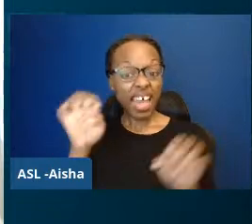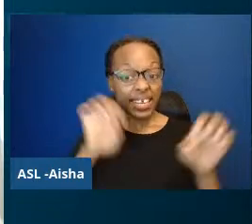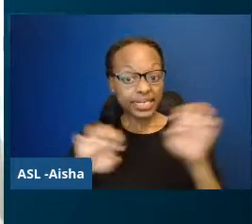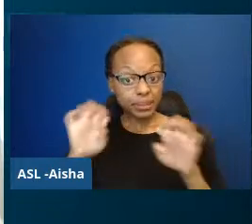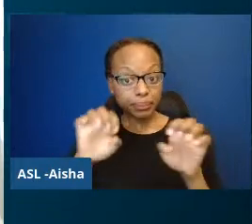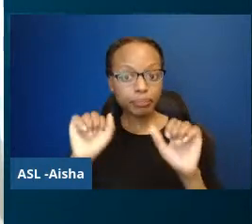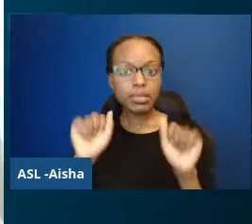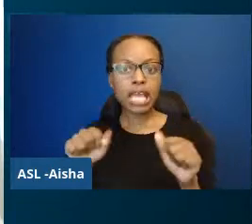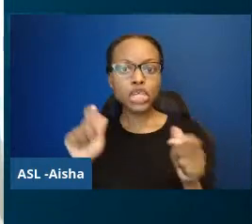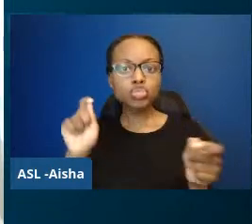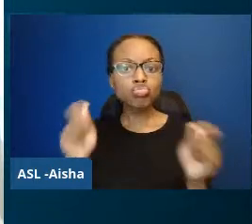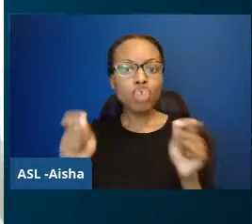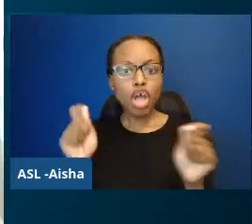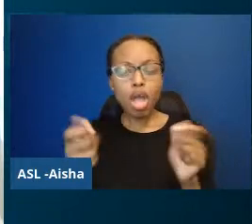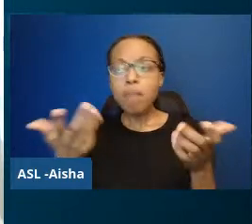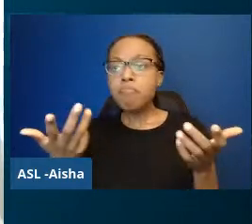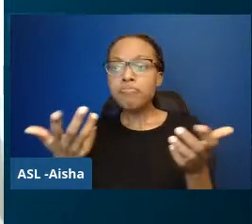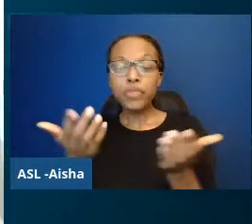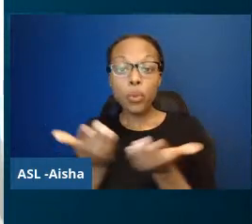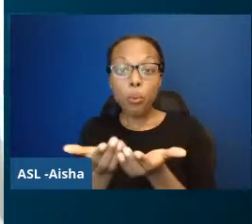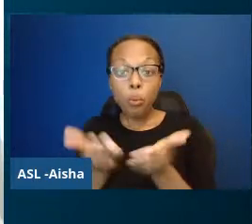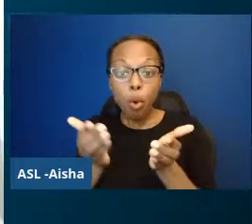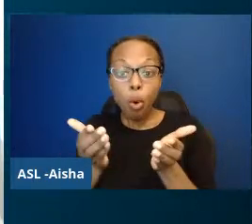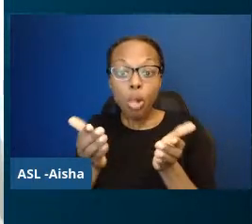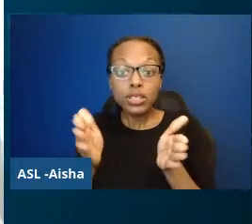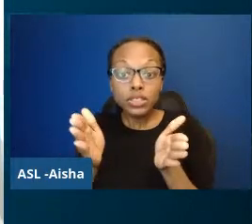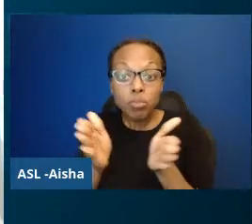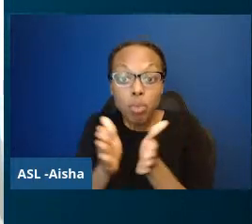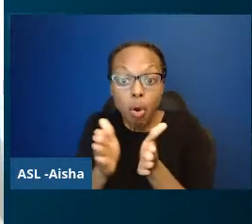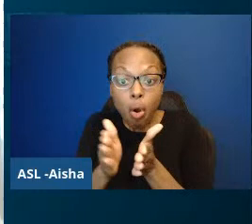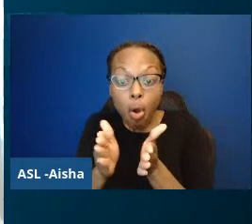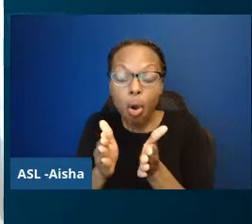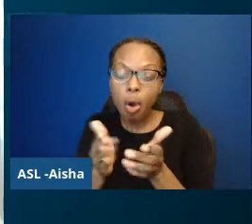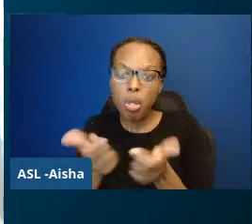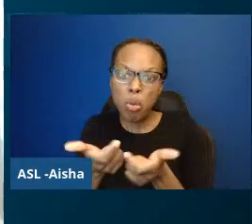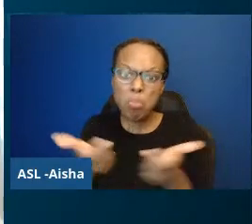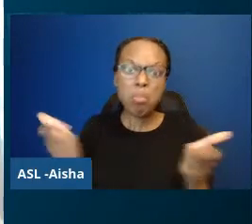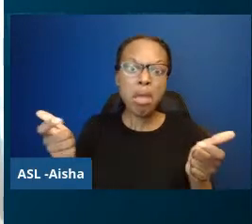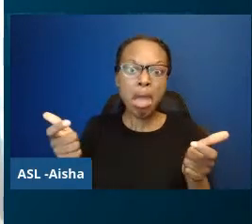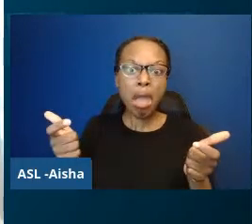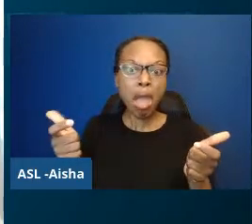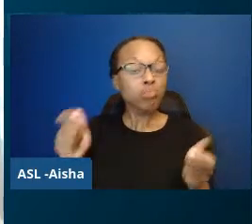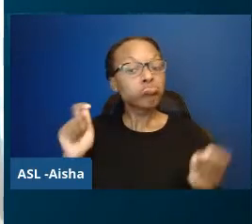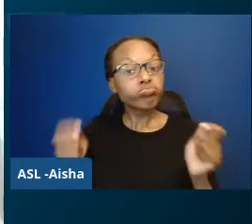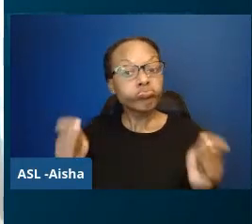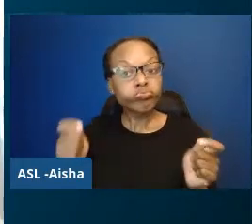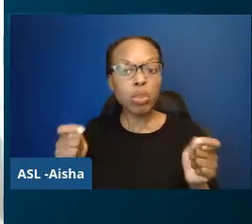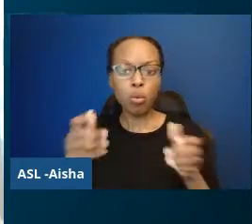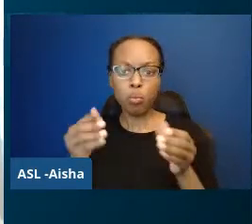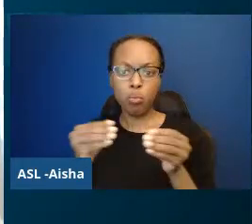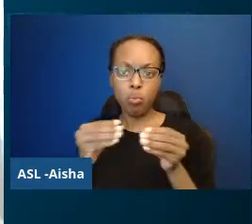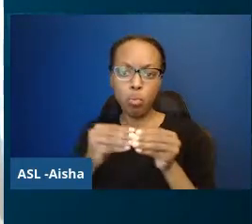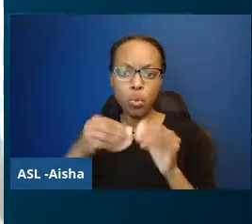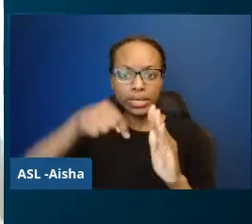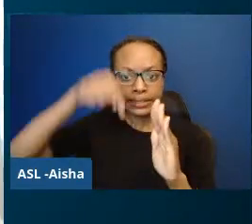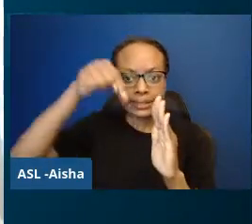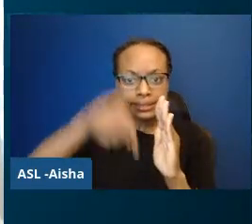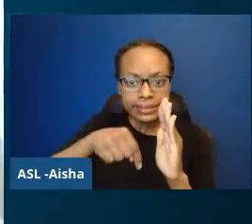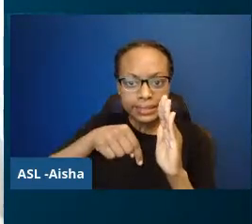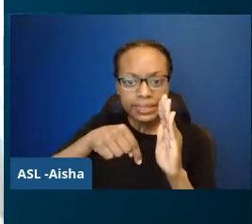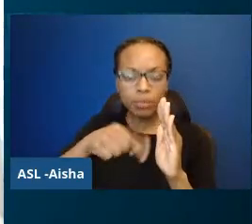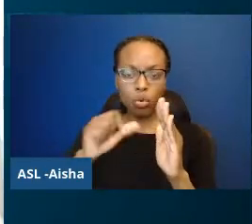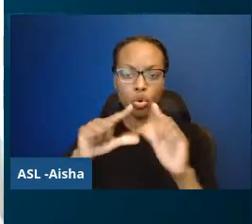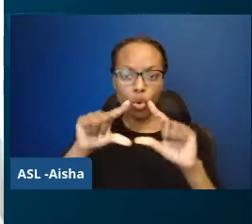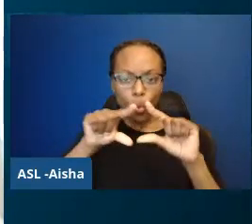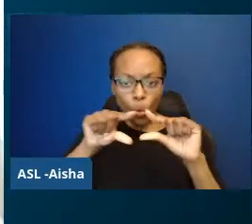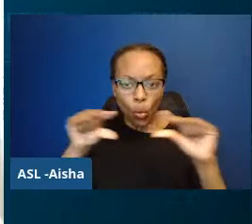different size bowl. Maybe a slightly smaller bowl, maybe a bigger bowl, maybe a deeper bowl, or maybe a more shallow